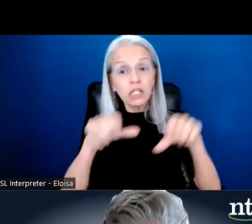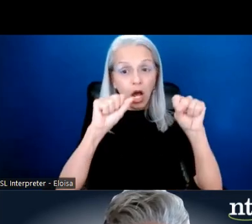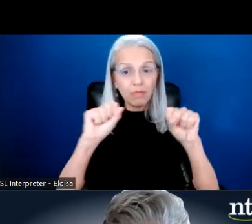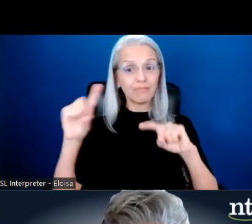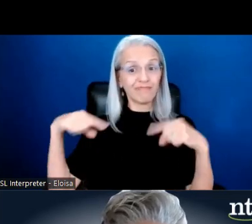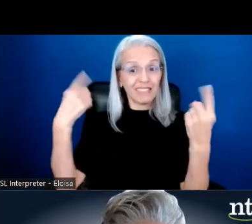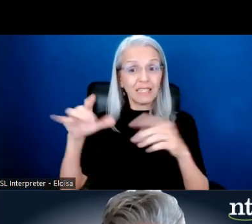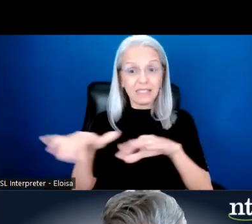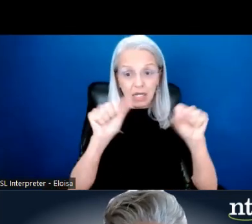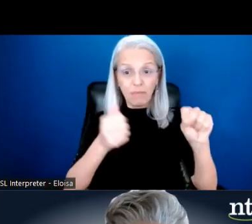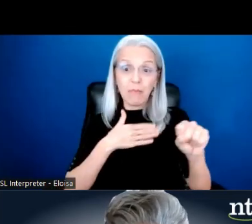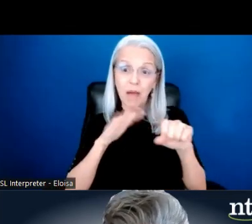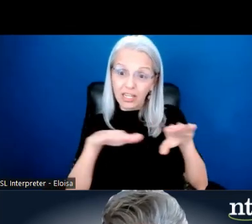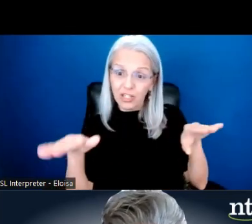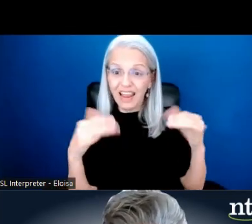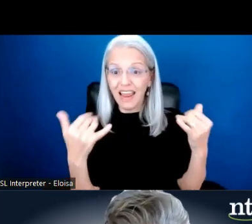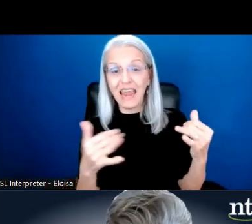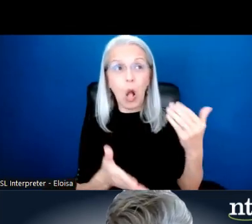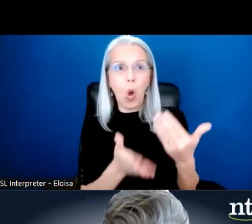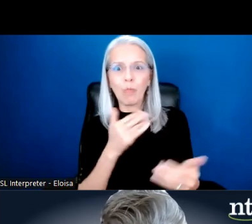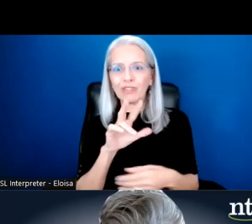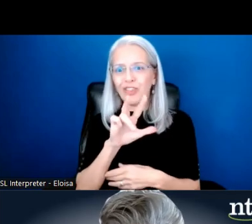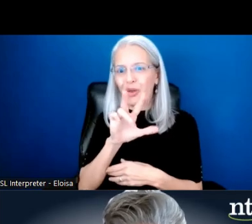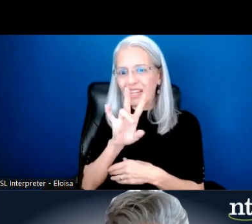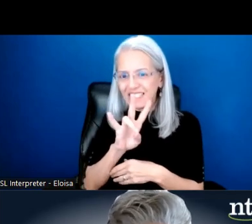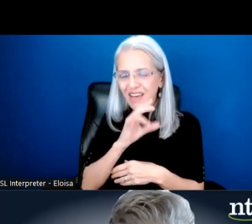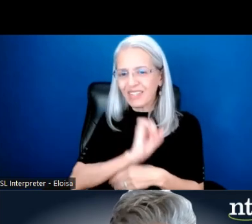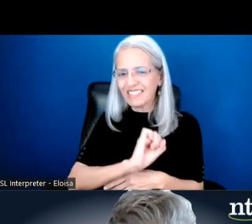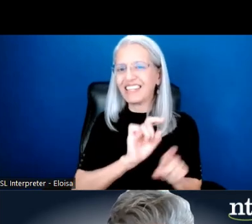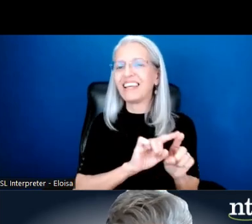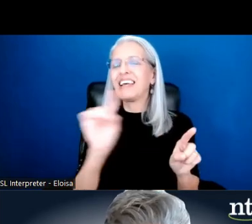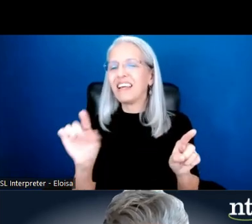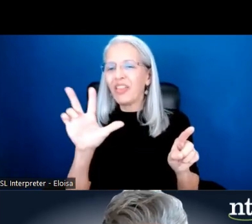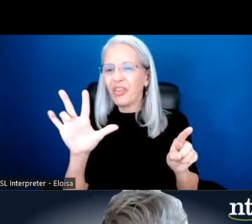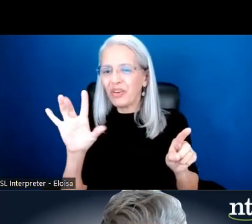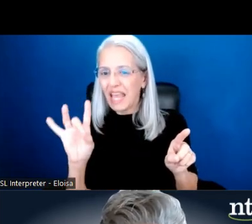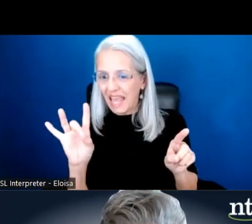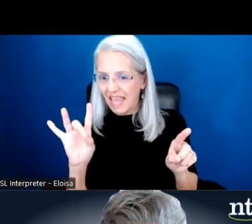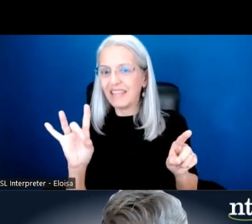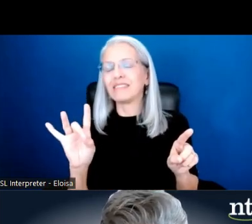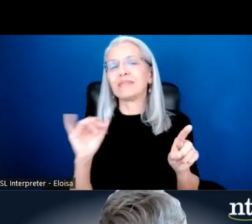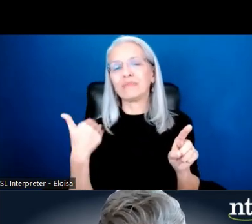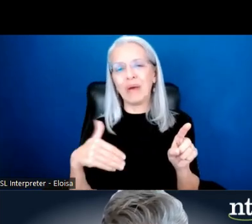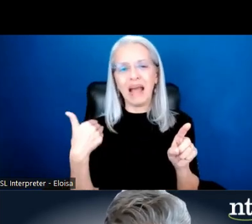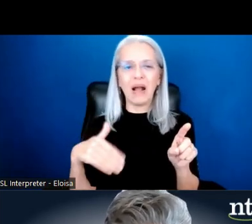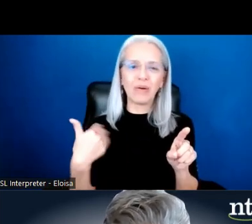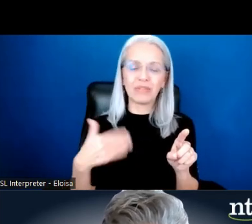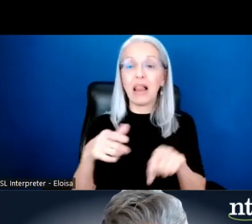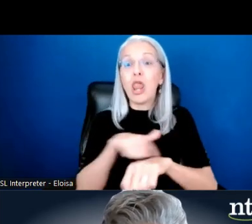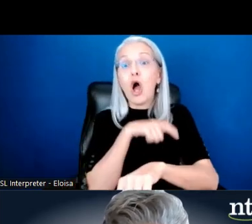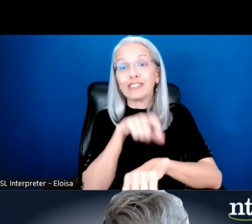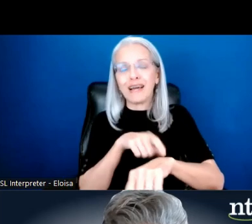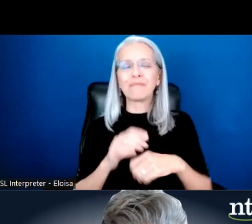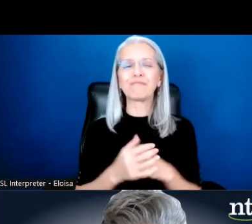my children, who are now almost 37 and 33, so a very long time.